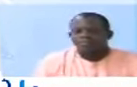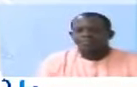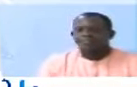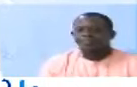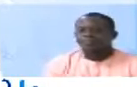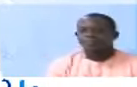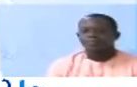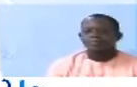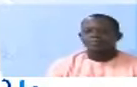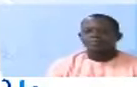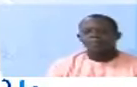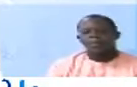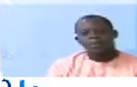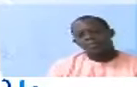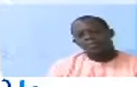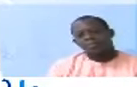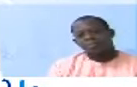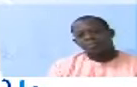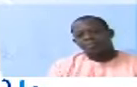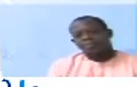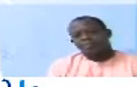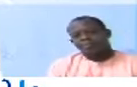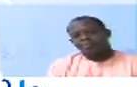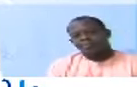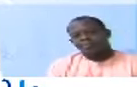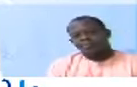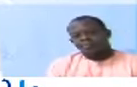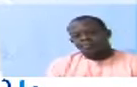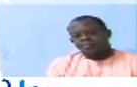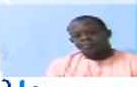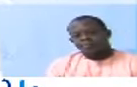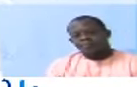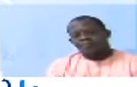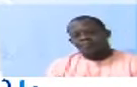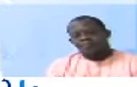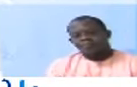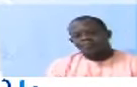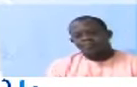and we mafu dalilo mo fo dalilo me asabu ye samba je ke sindije.